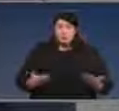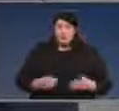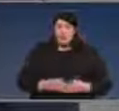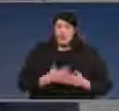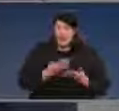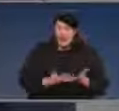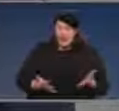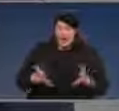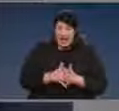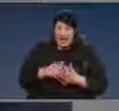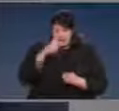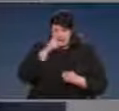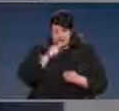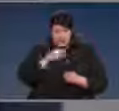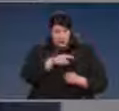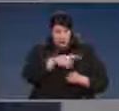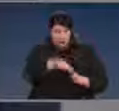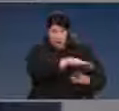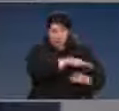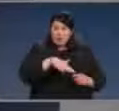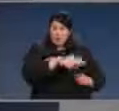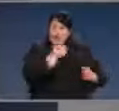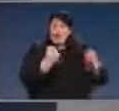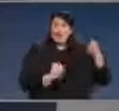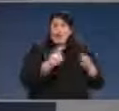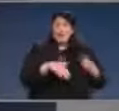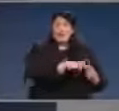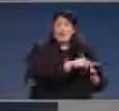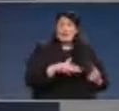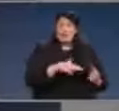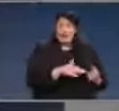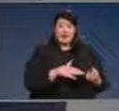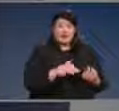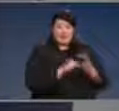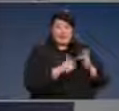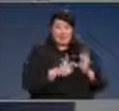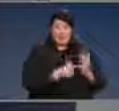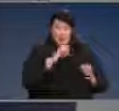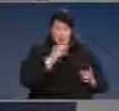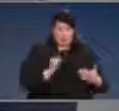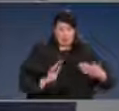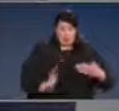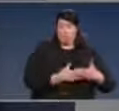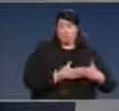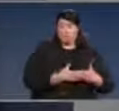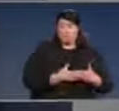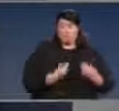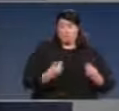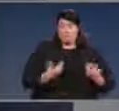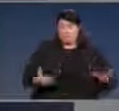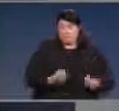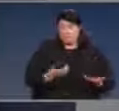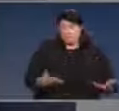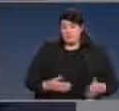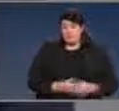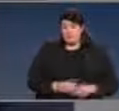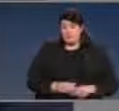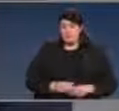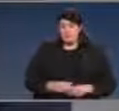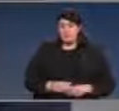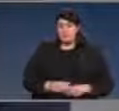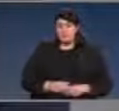how do you respond to an industry that just sees no future beyond September 27? Well, I'm very pleased that they had that uptick in June, and I believe that